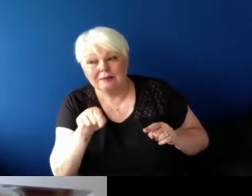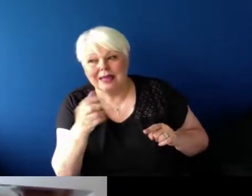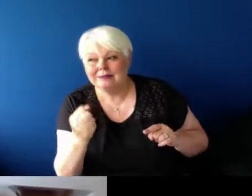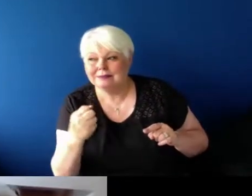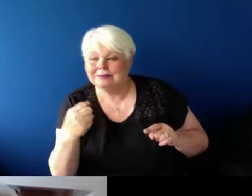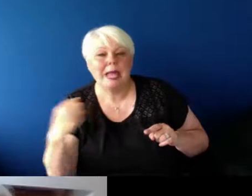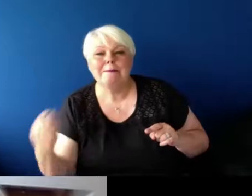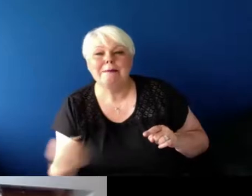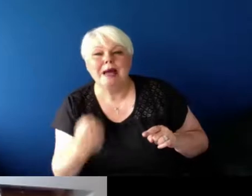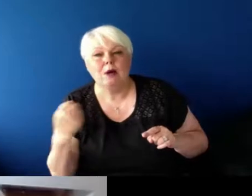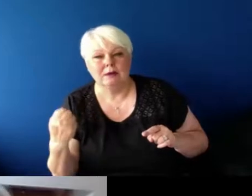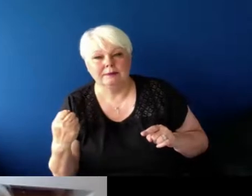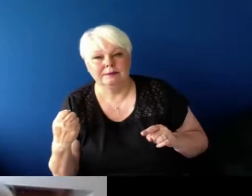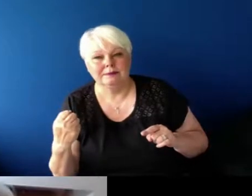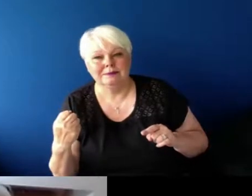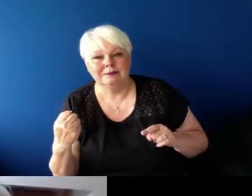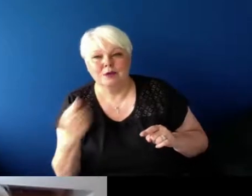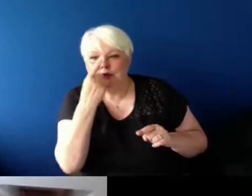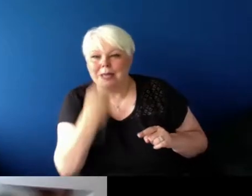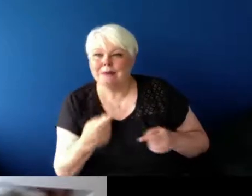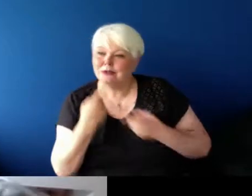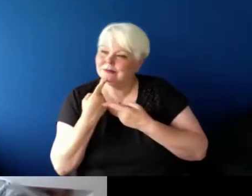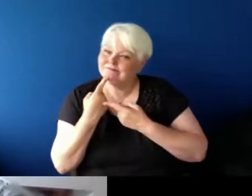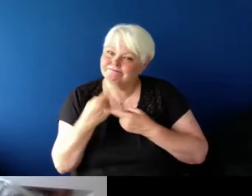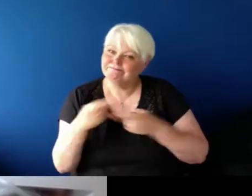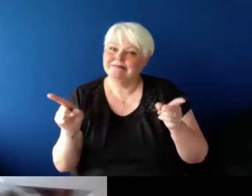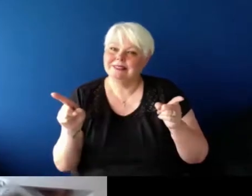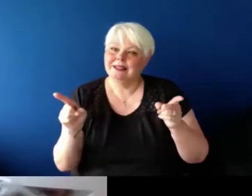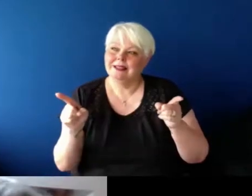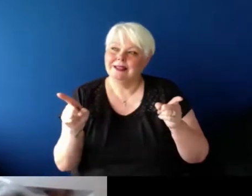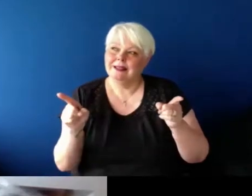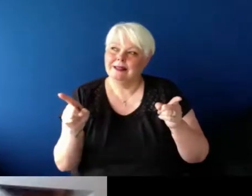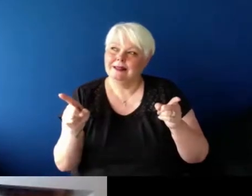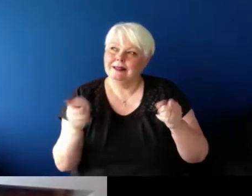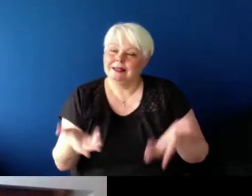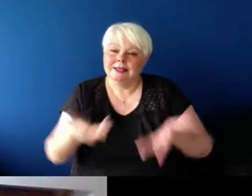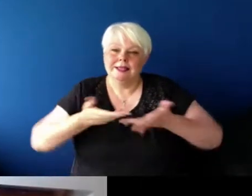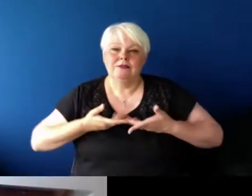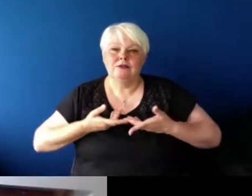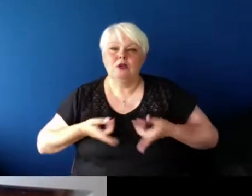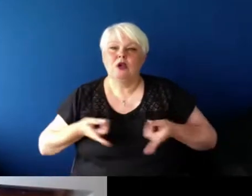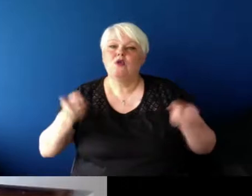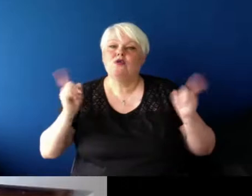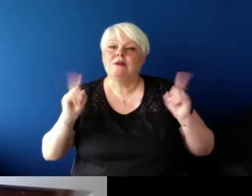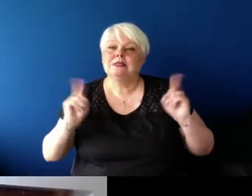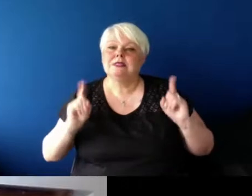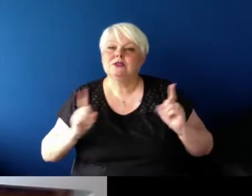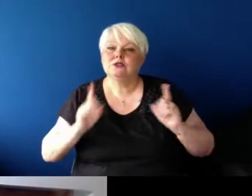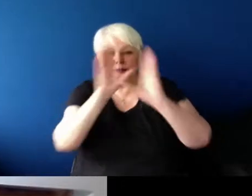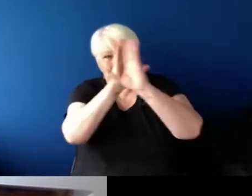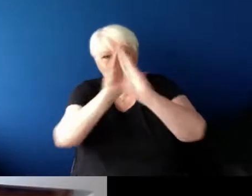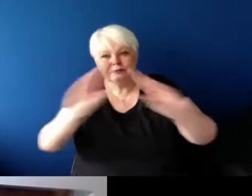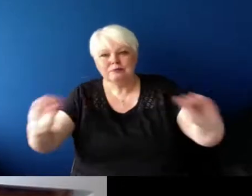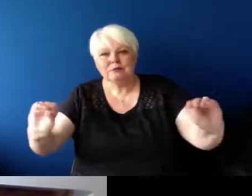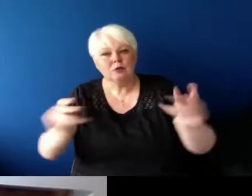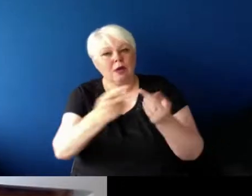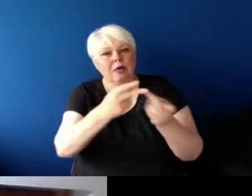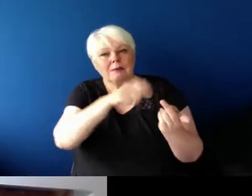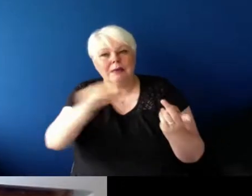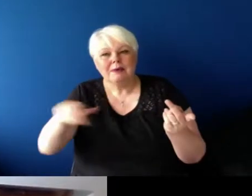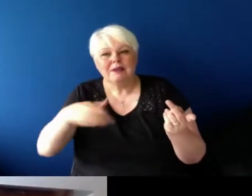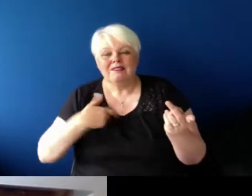power, if you like, to be able to speak out, an authority, if you like, to be able to speak out to others that might think they're